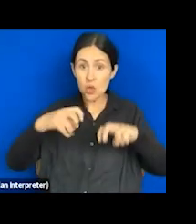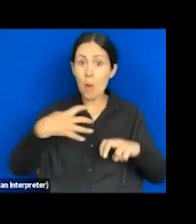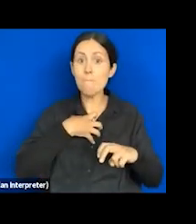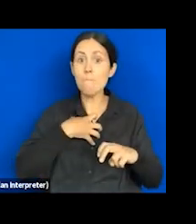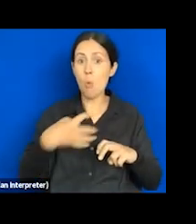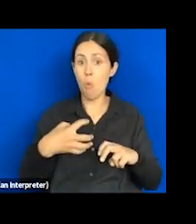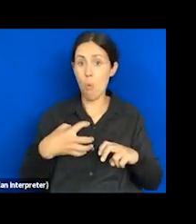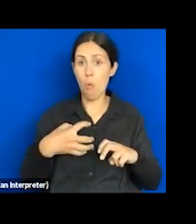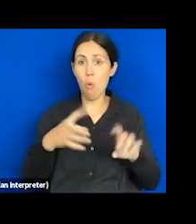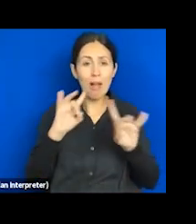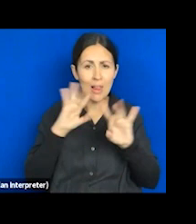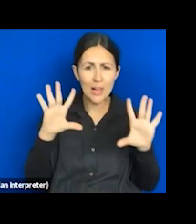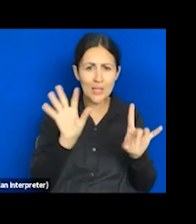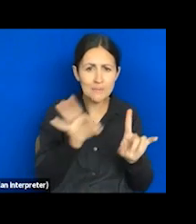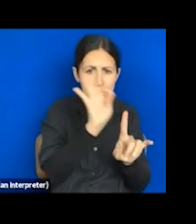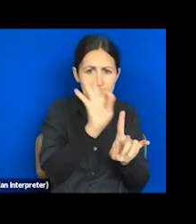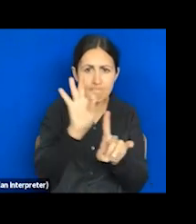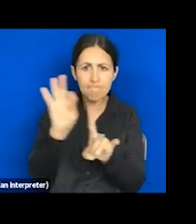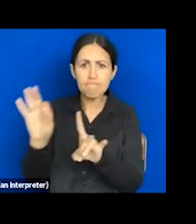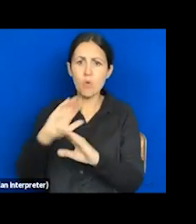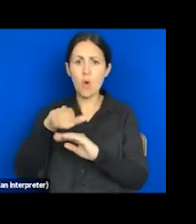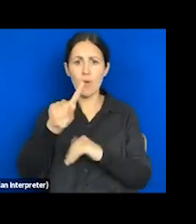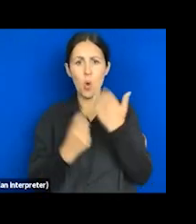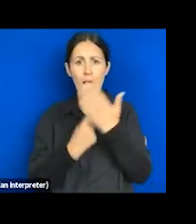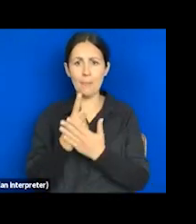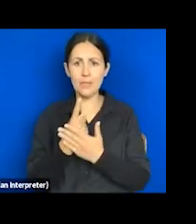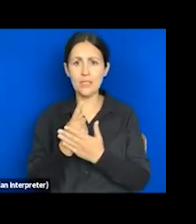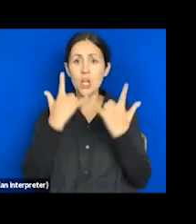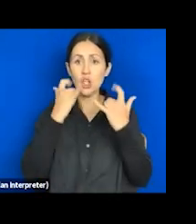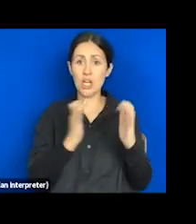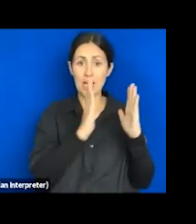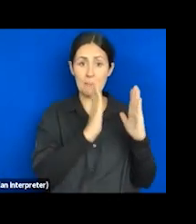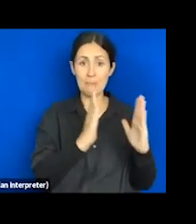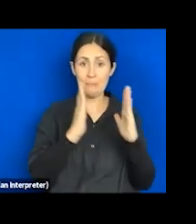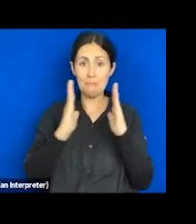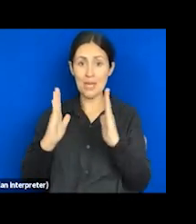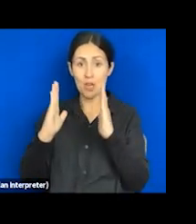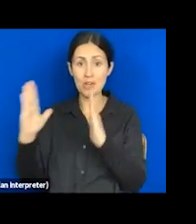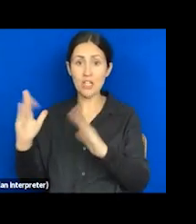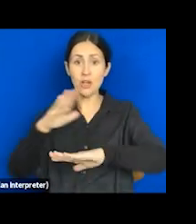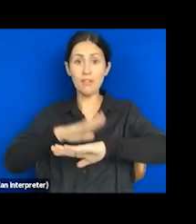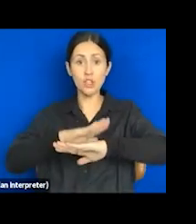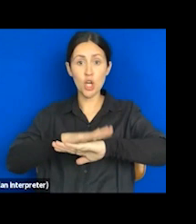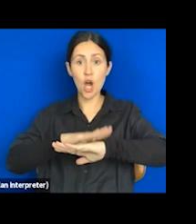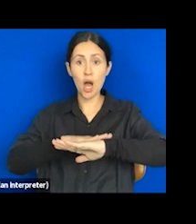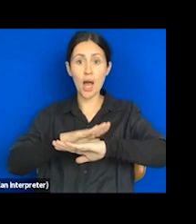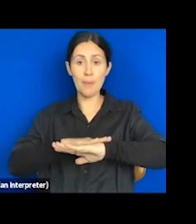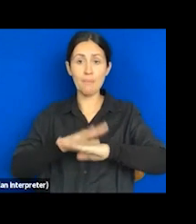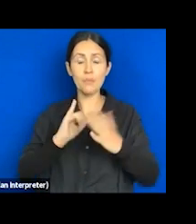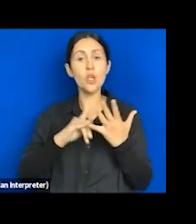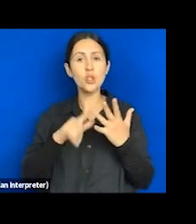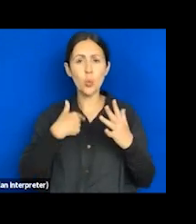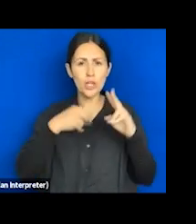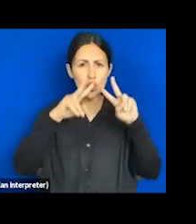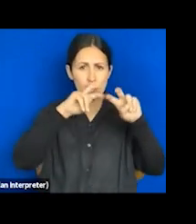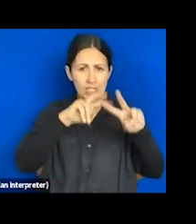averaging across a period, what if we look at sub-periods within a longer period? When we do that, we actually get